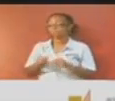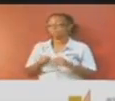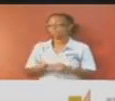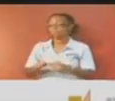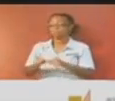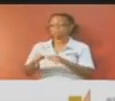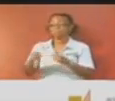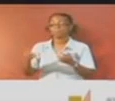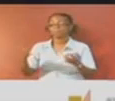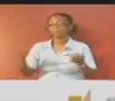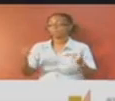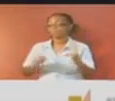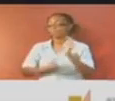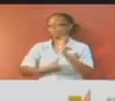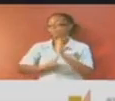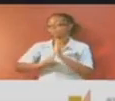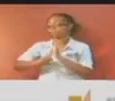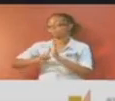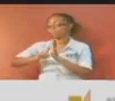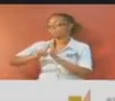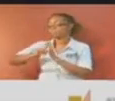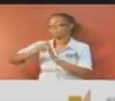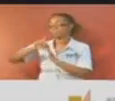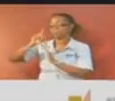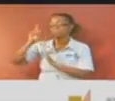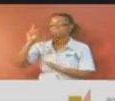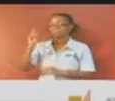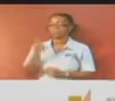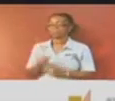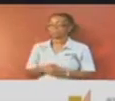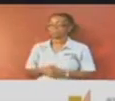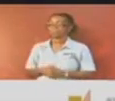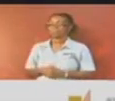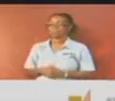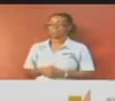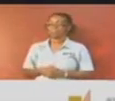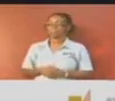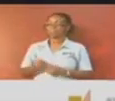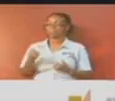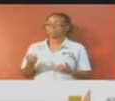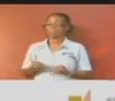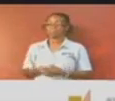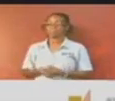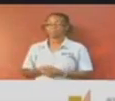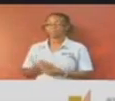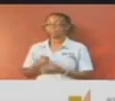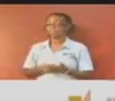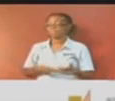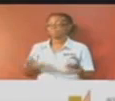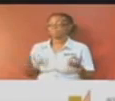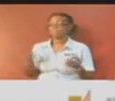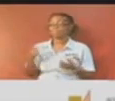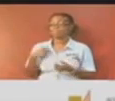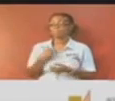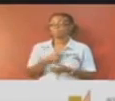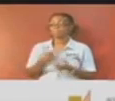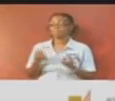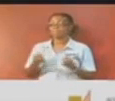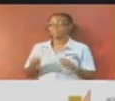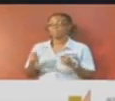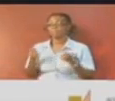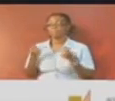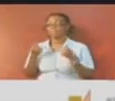become higher and higher. But against this backdrop, there were also public health measures that were implemented, starting with